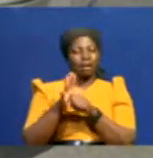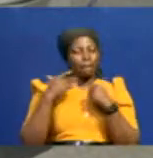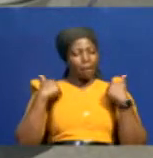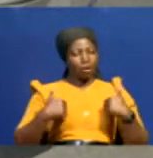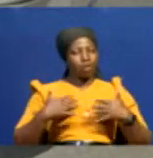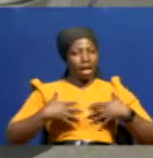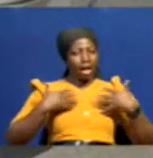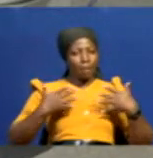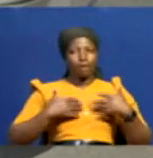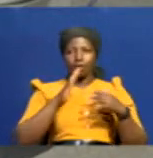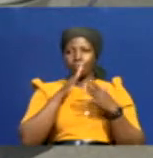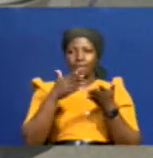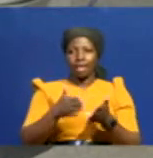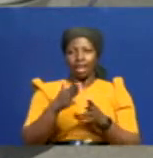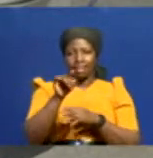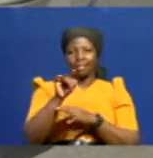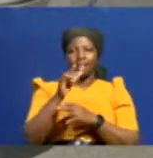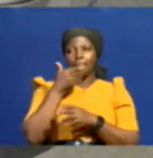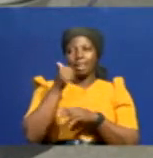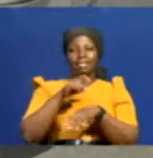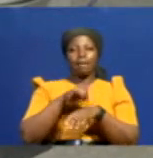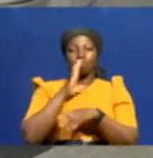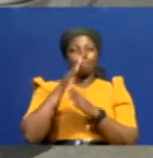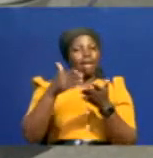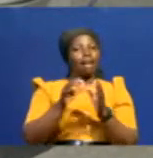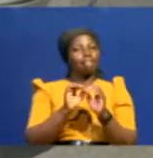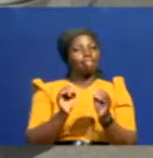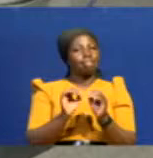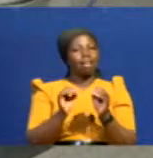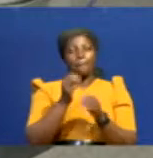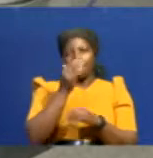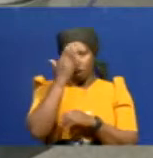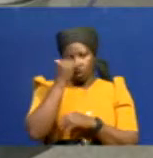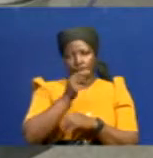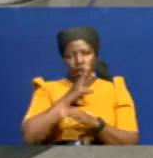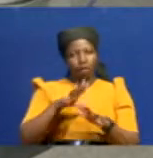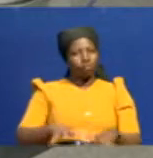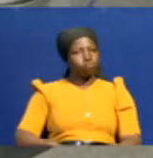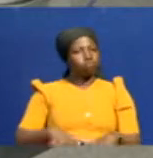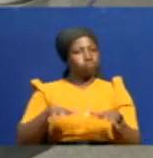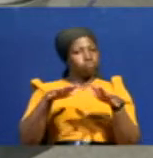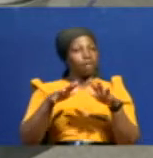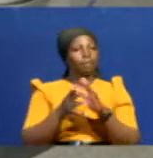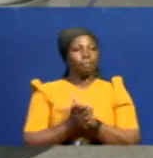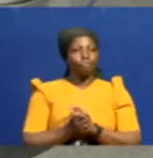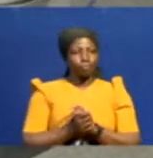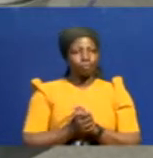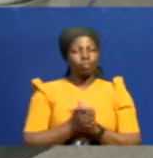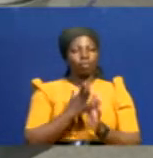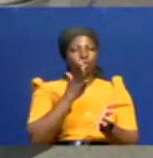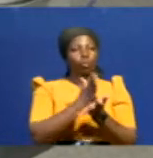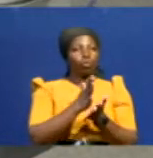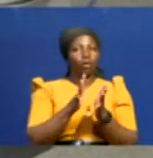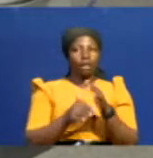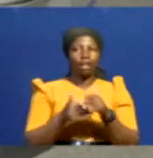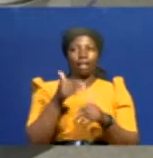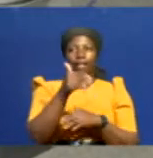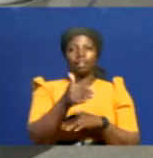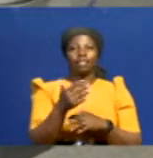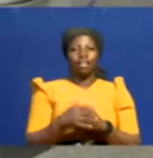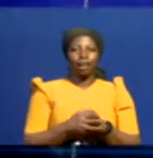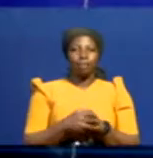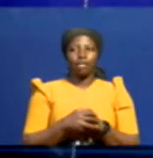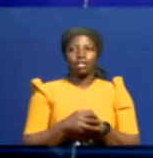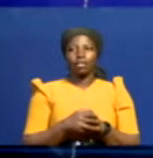not the best time to be here because of floods, but nevertheless, we thank God that we're alive. Indeed. Next to me, right,